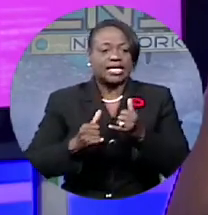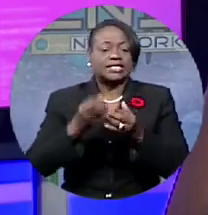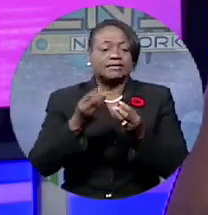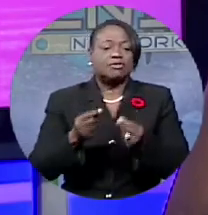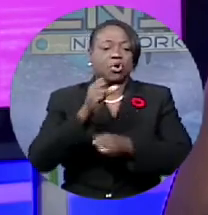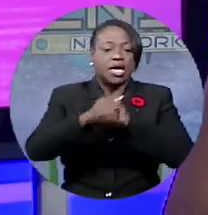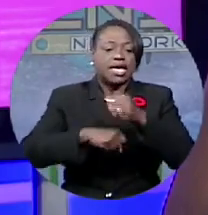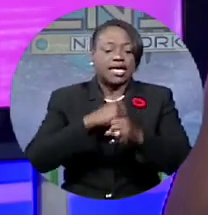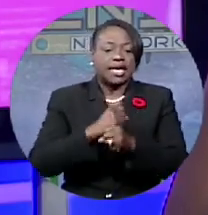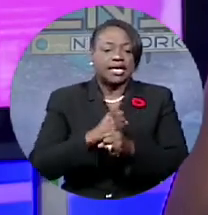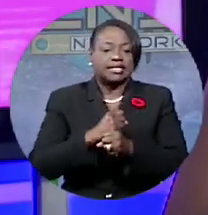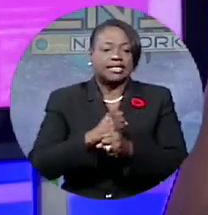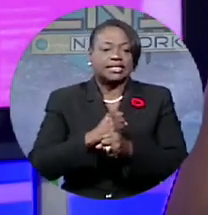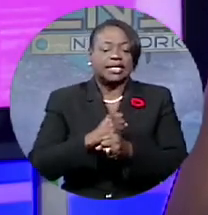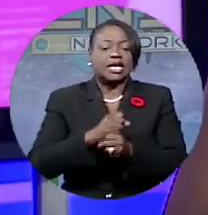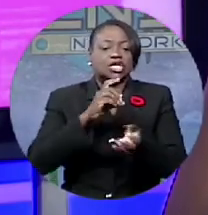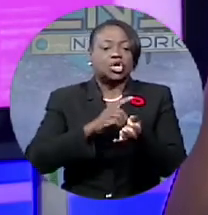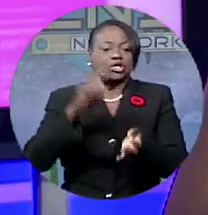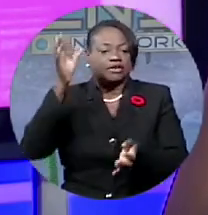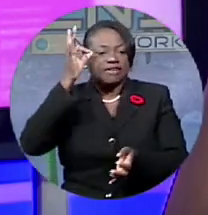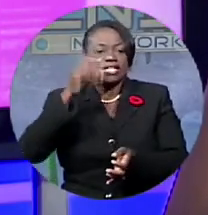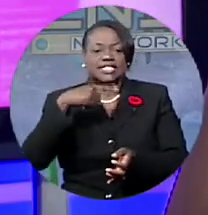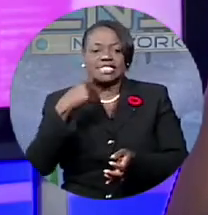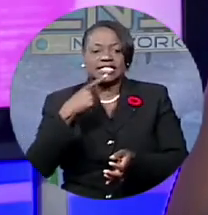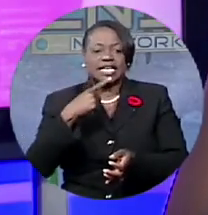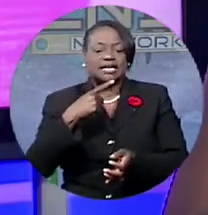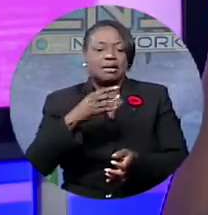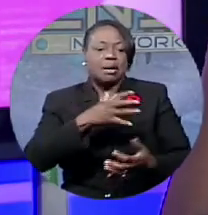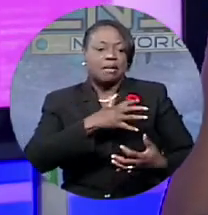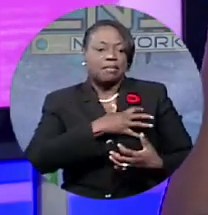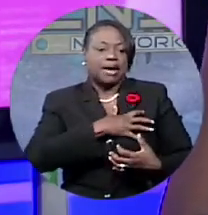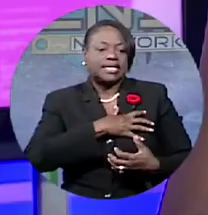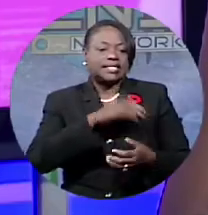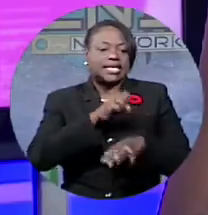in men tends to be more aggressive than in women.